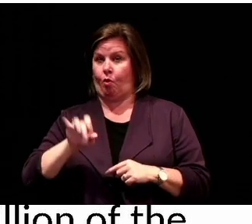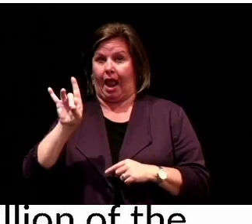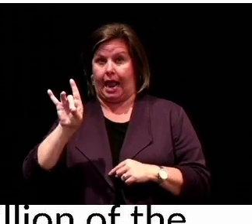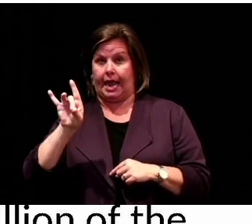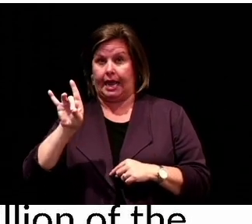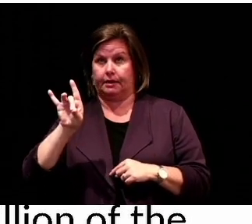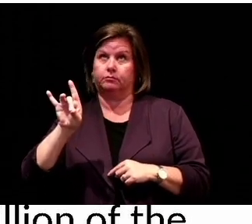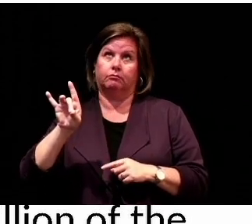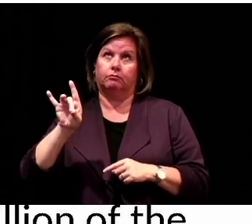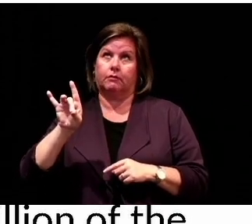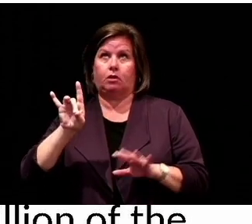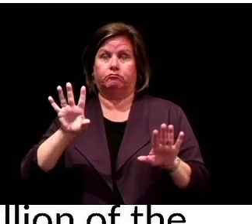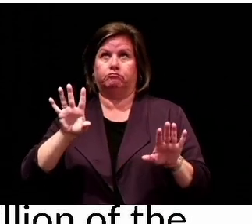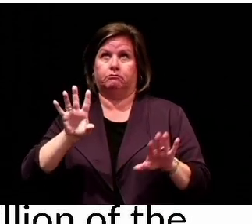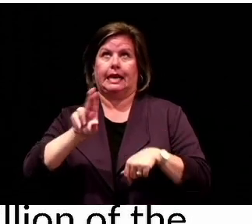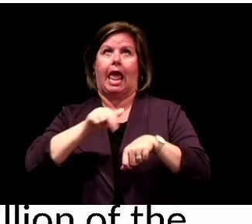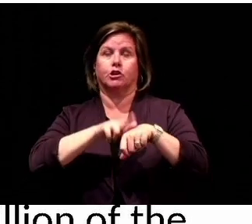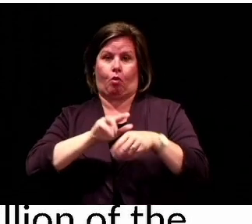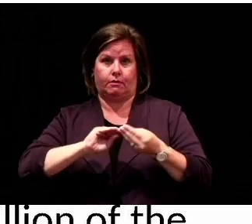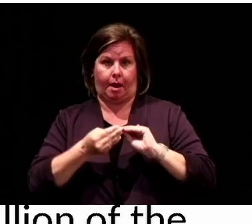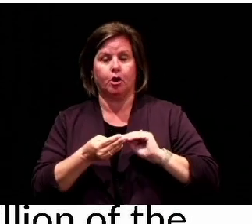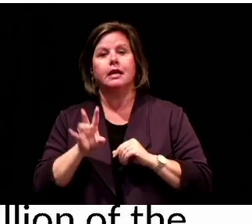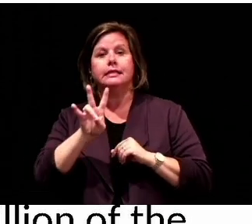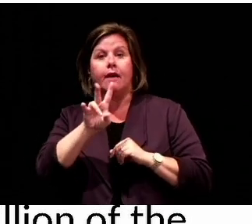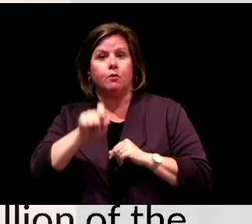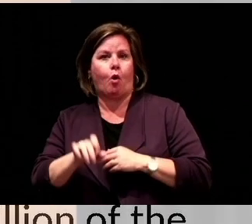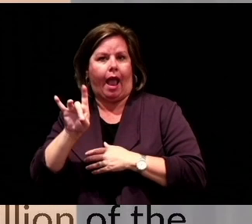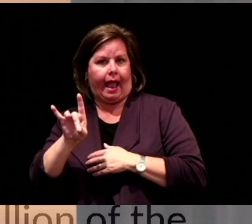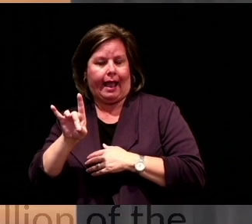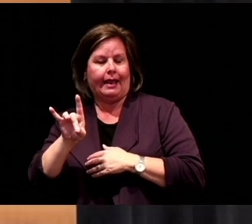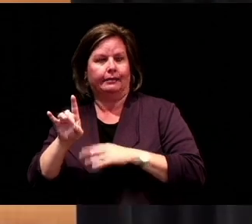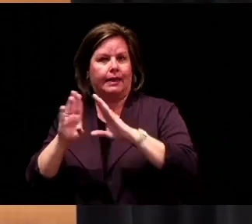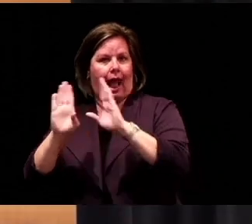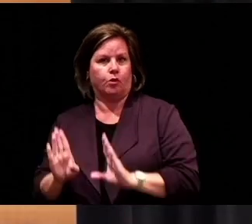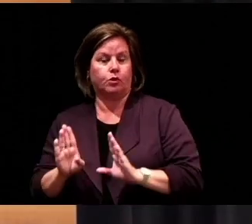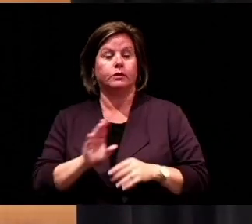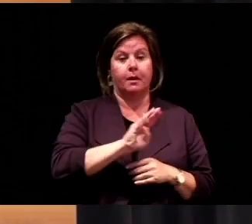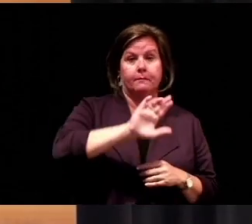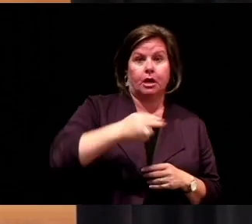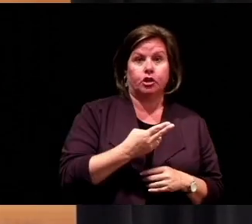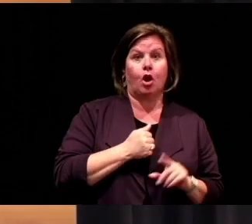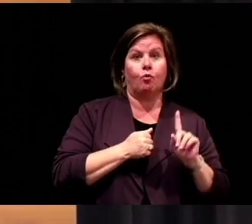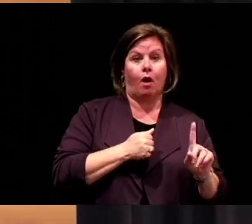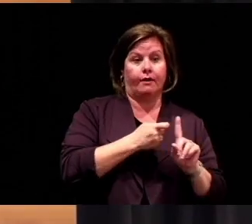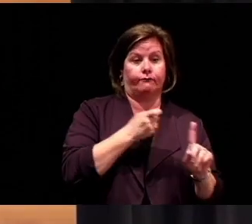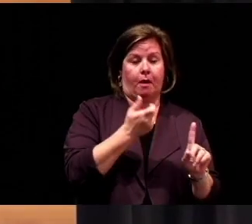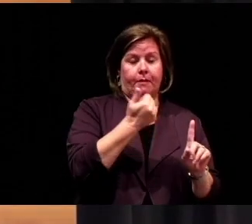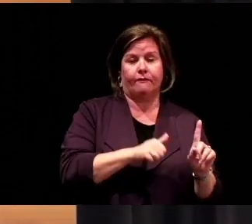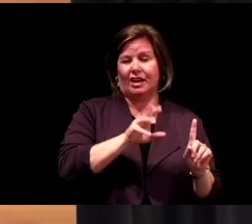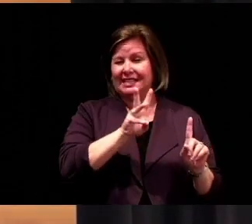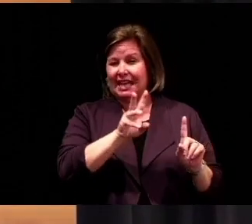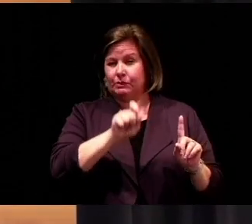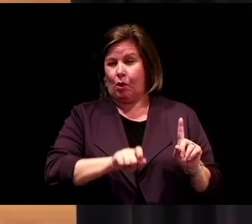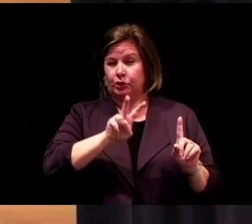of 4.0 million affordable housing income. So what does it tell you? That's the only income level where there's a lack